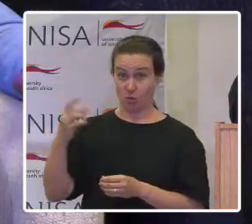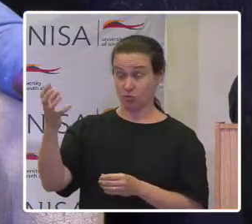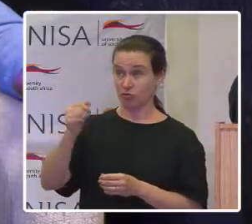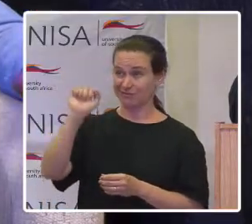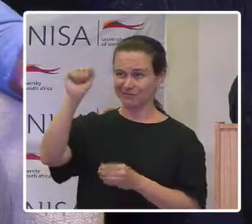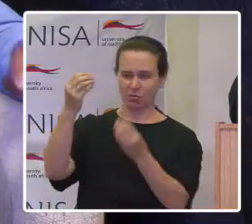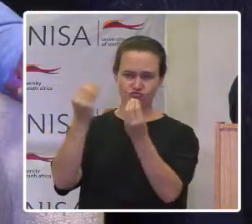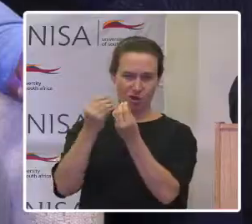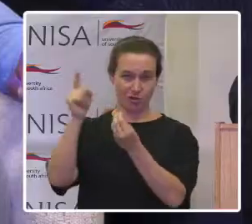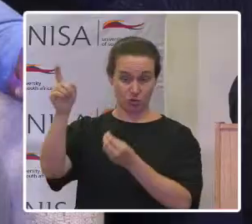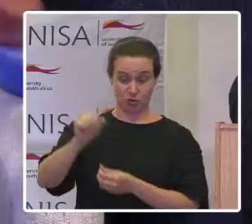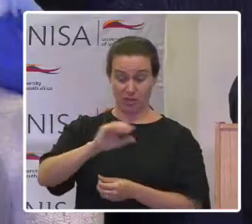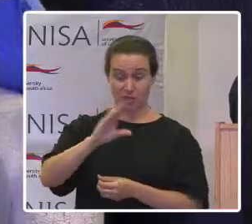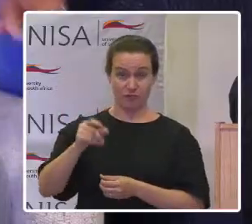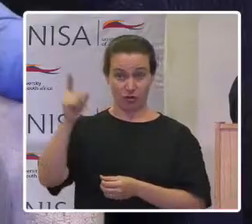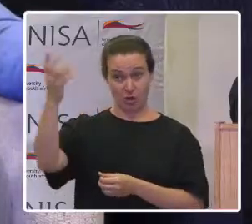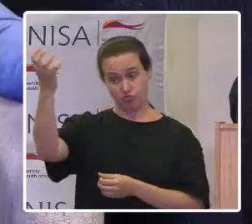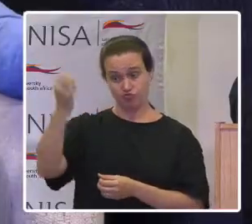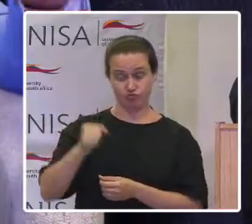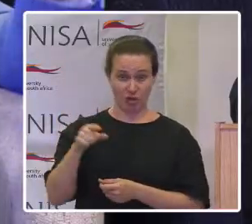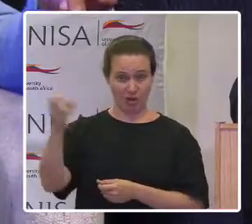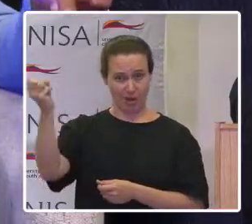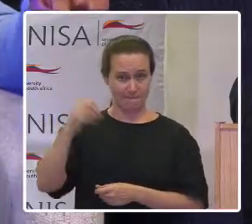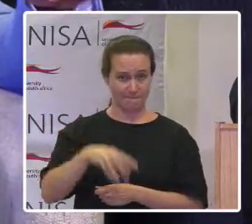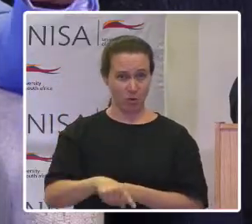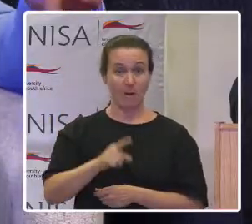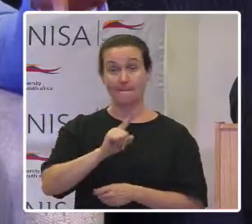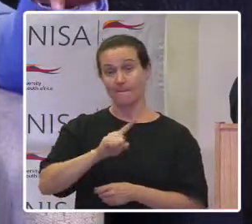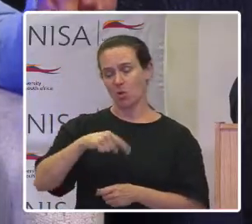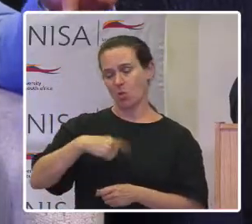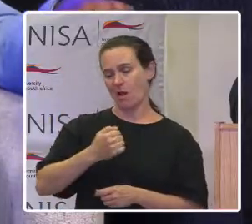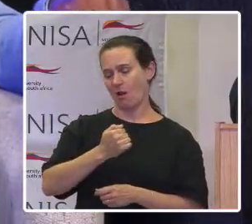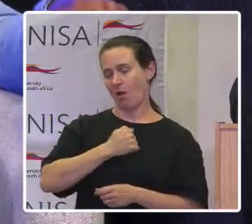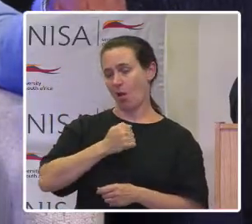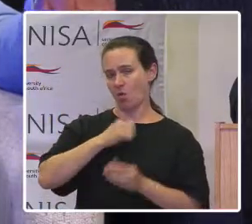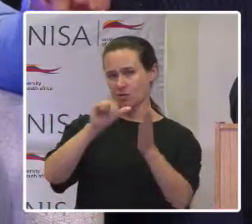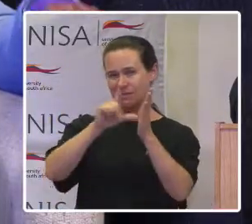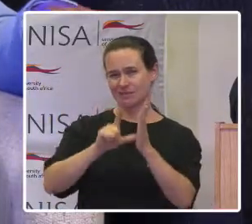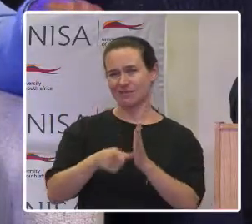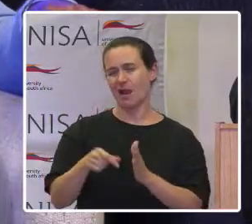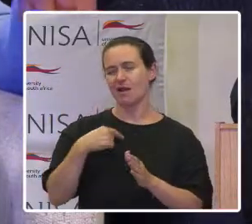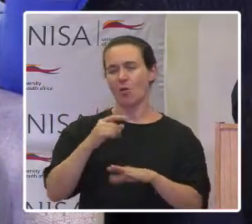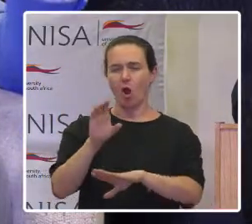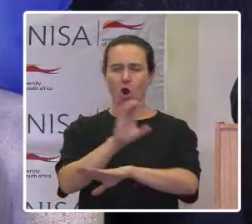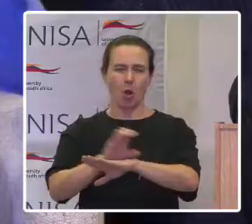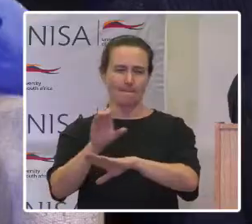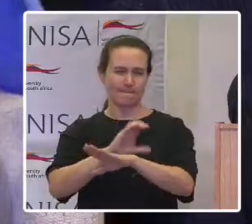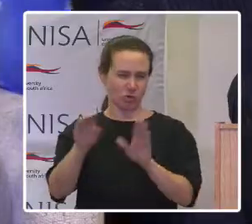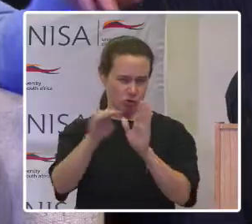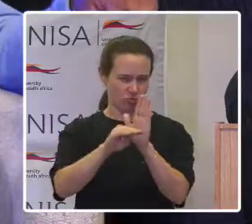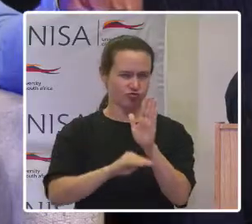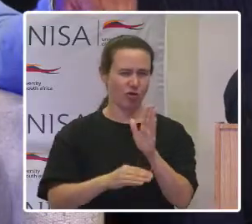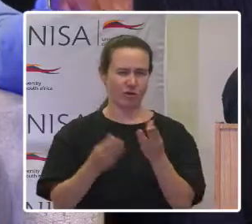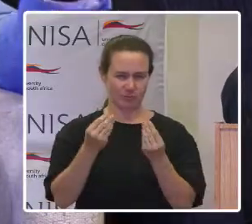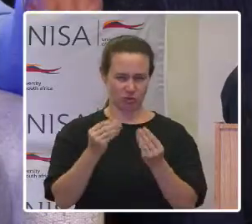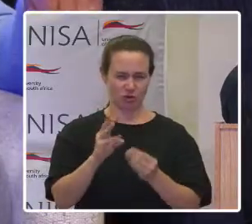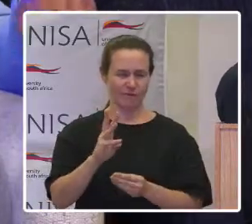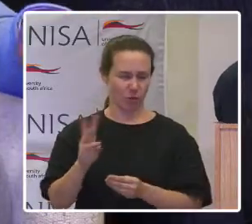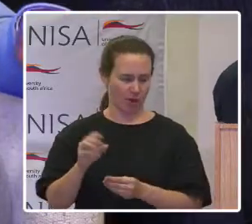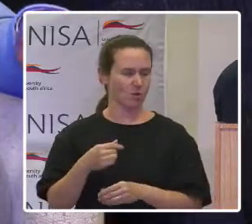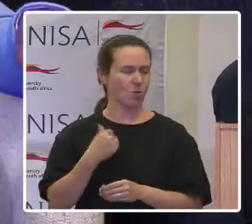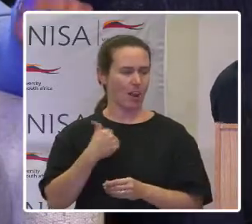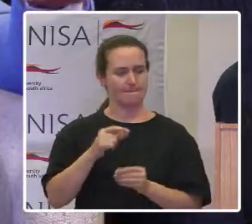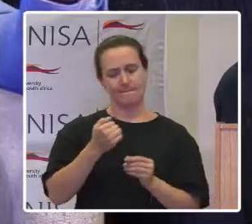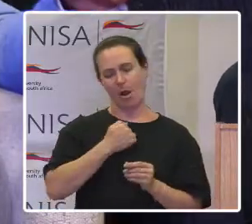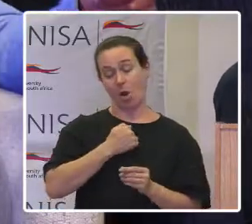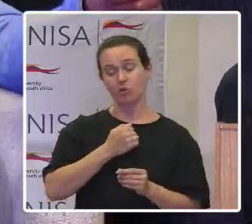Africa, but we are going to design our own software in South Africa, which myself and my team, we did